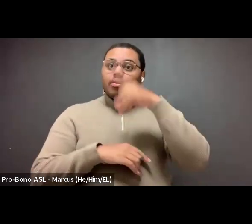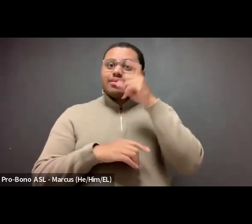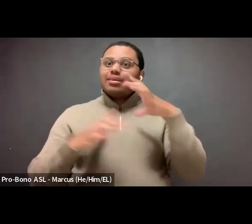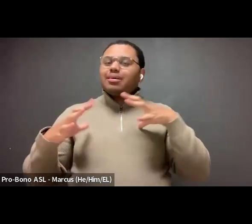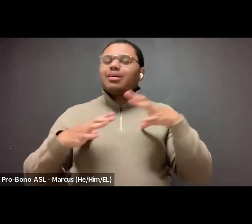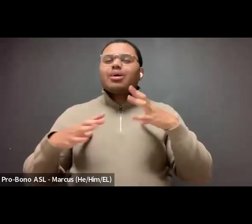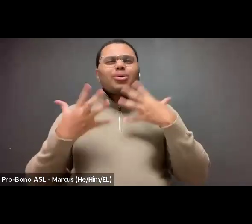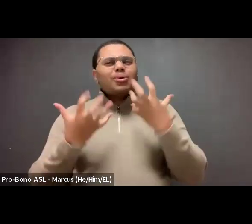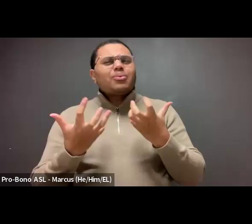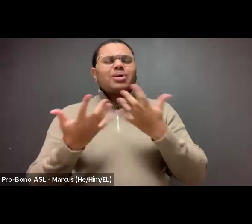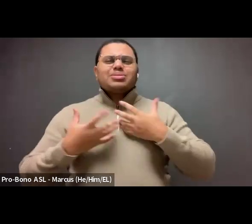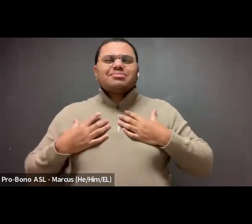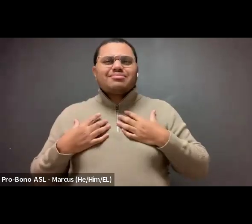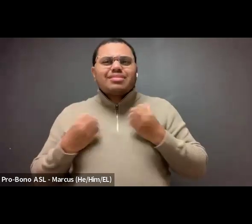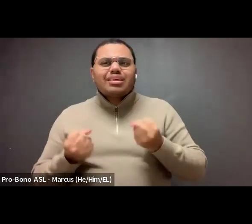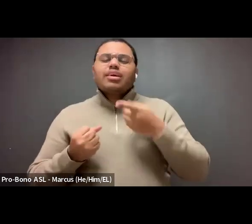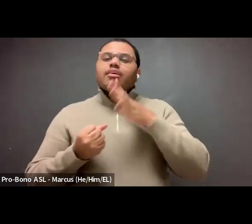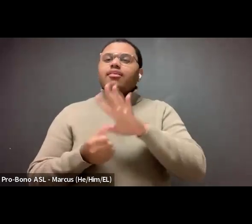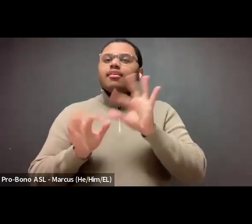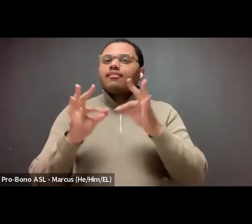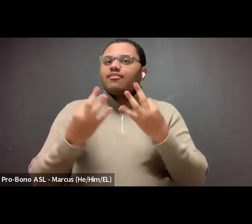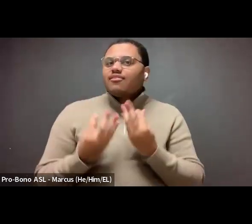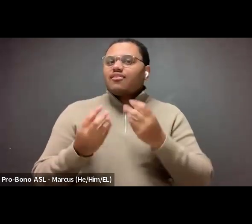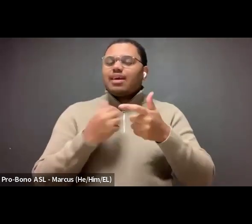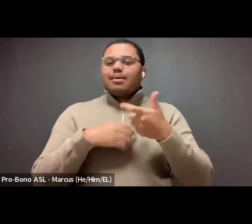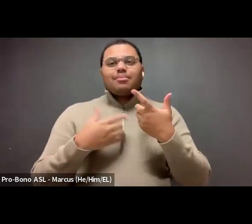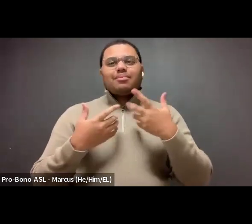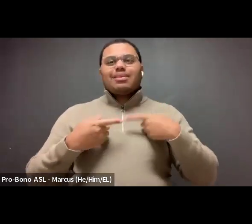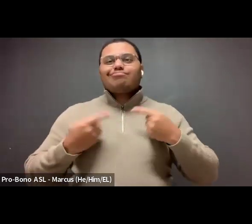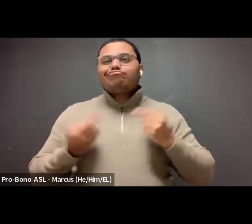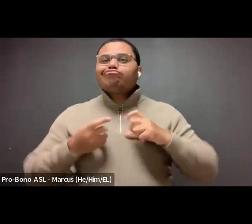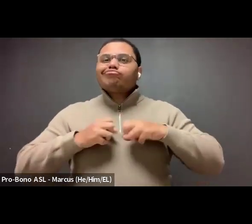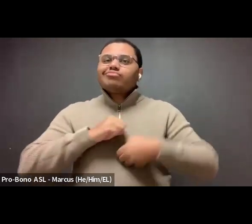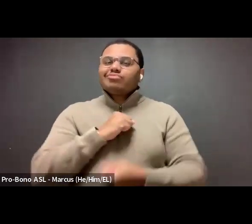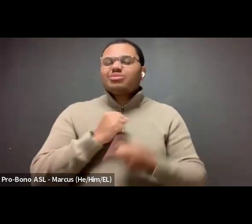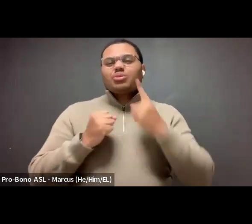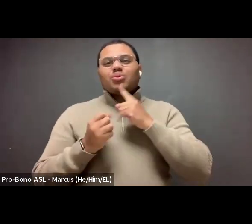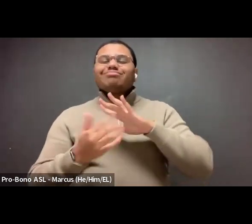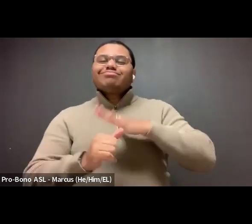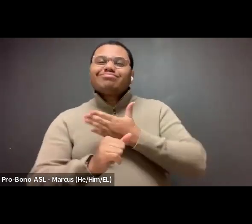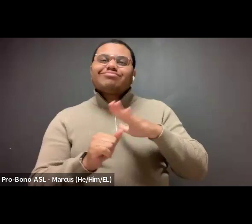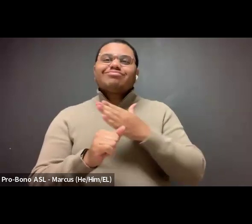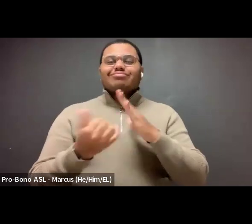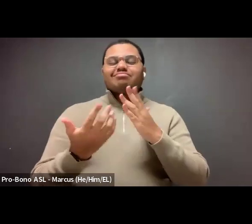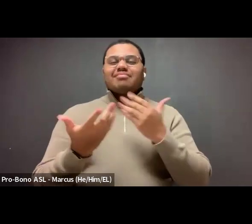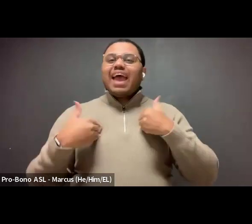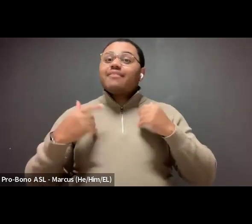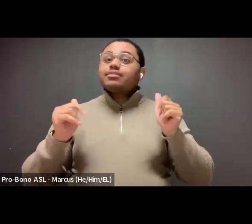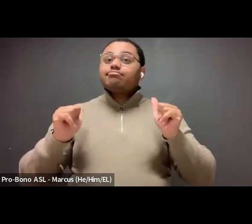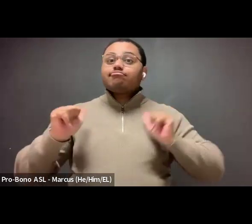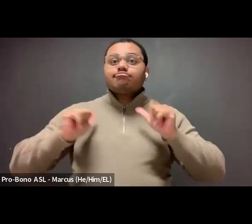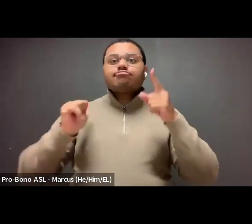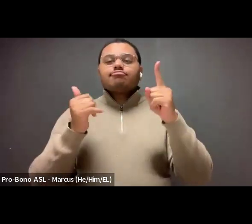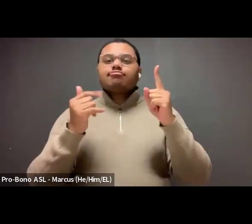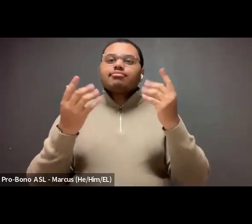their family wounds amongst the hilarity of karaoke and family recipes. There are scenes where characters kiss, where they pursue each other